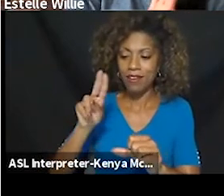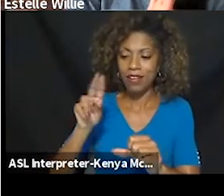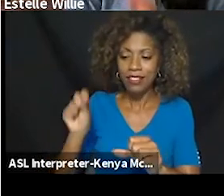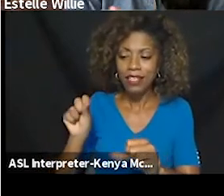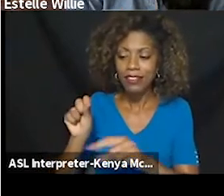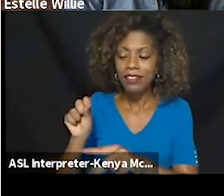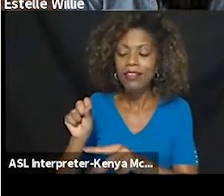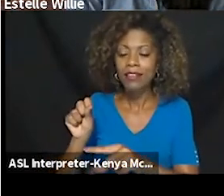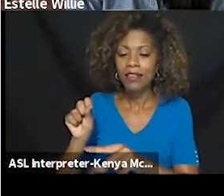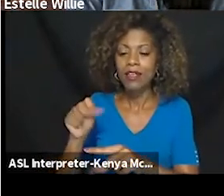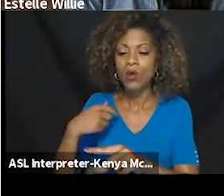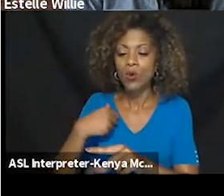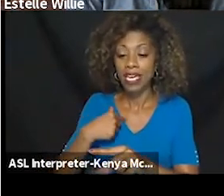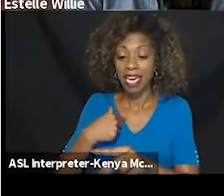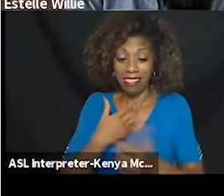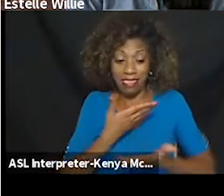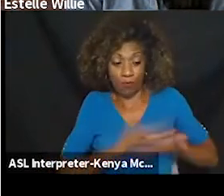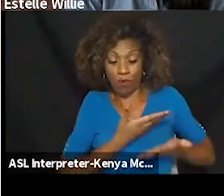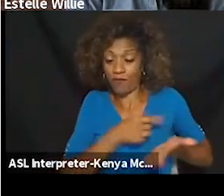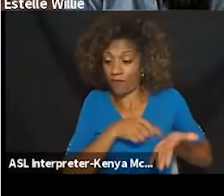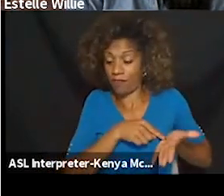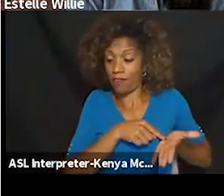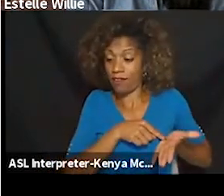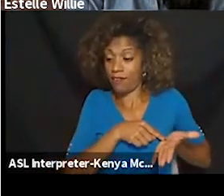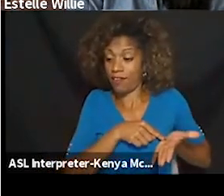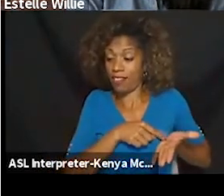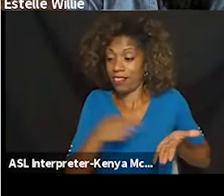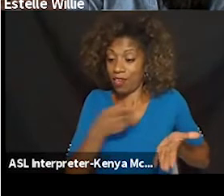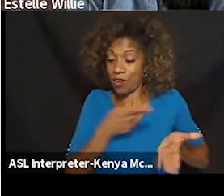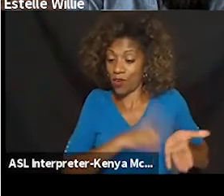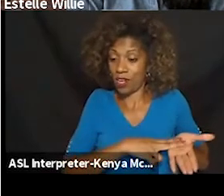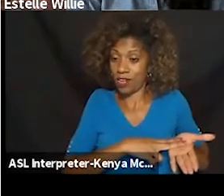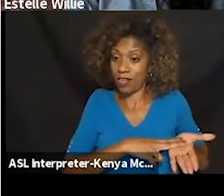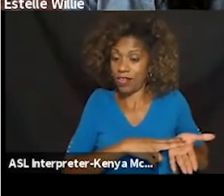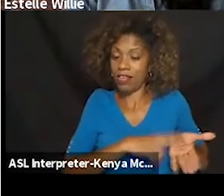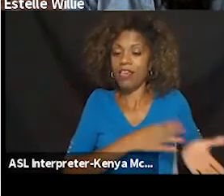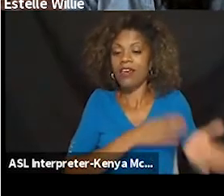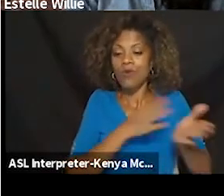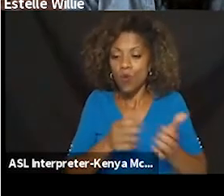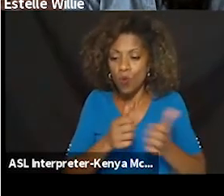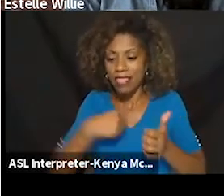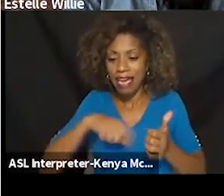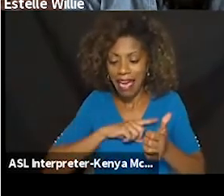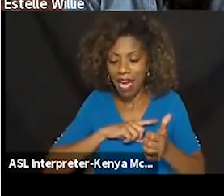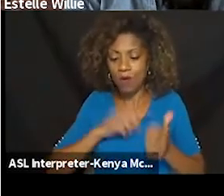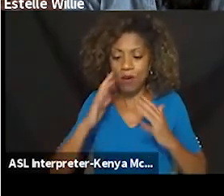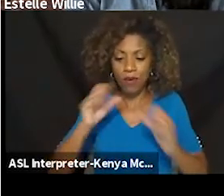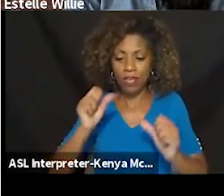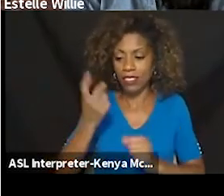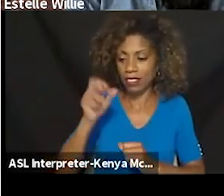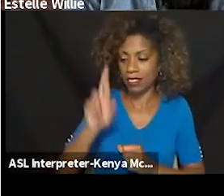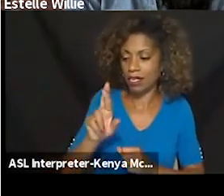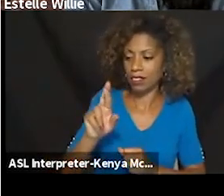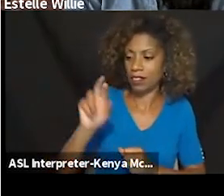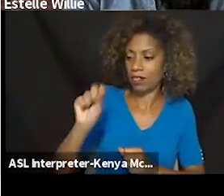it with an op-ed where our president, Dr. Shah, worked on an